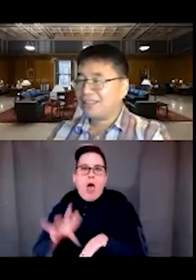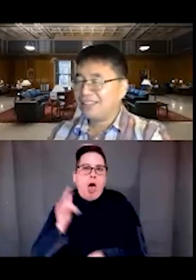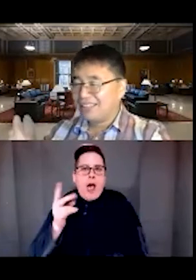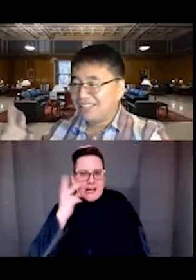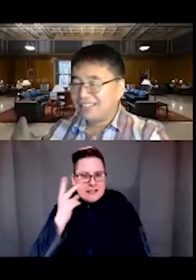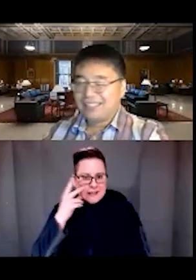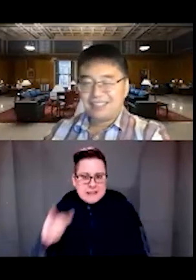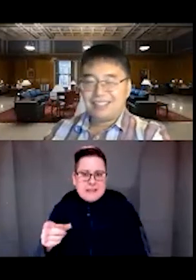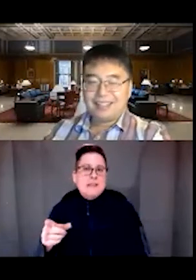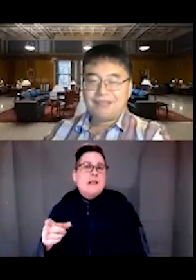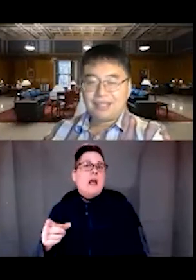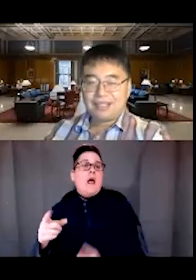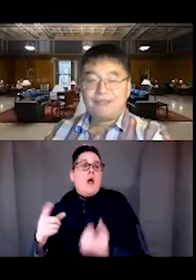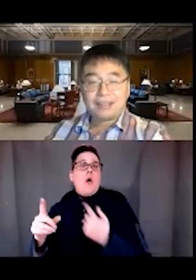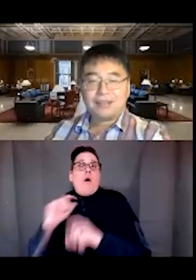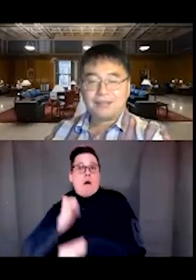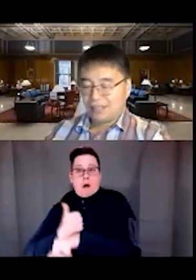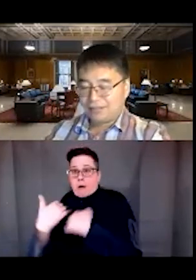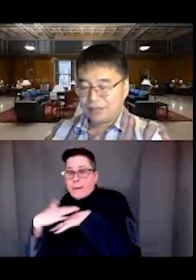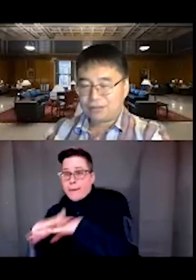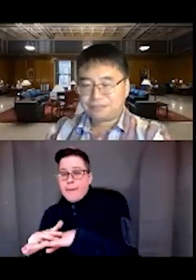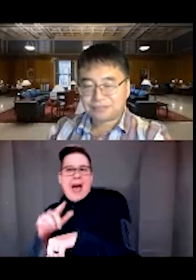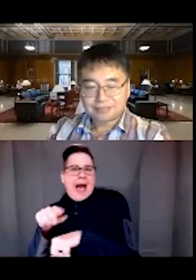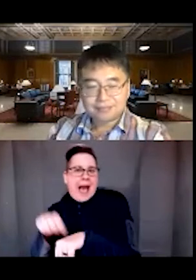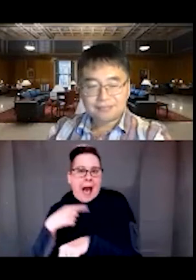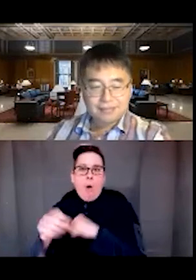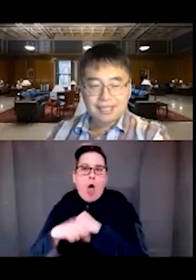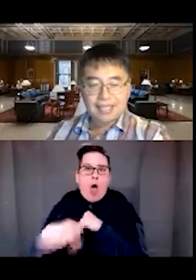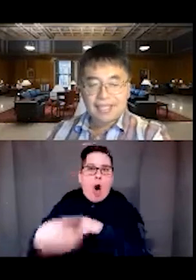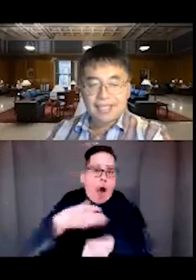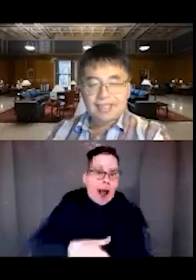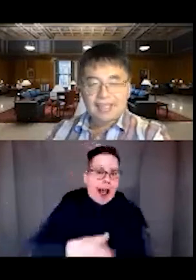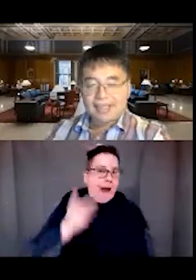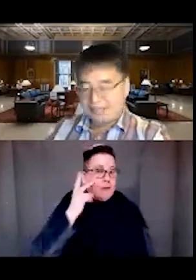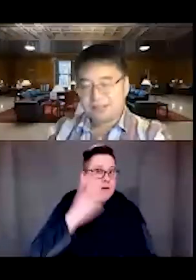calculate the effect of the intervention.